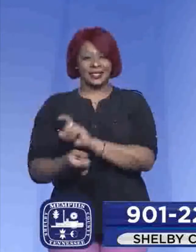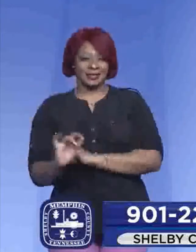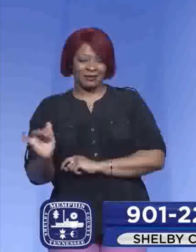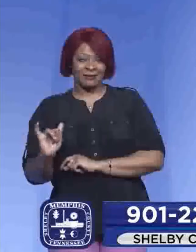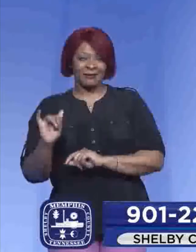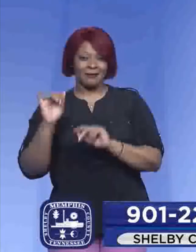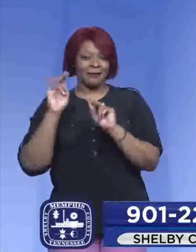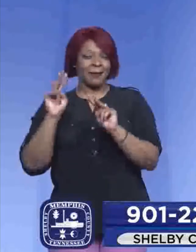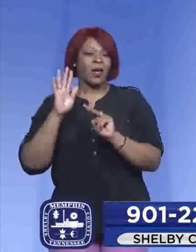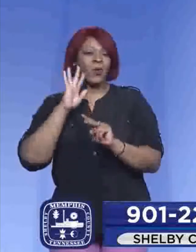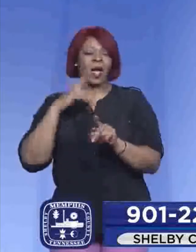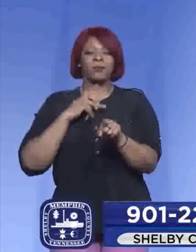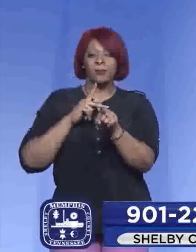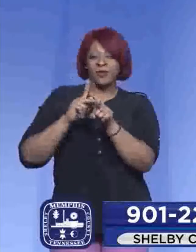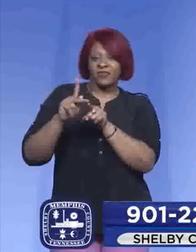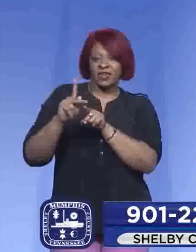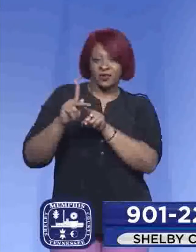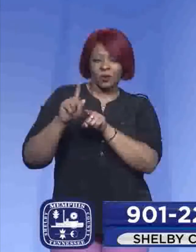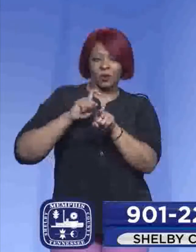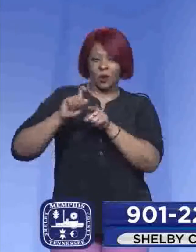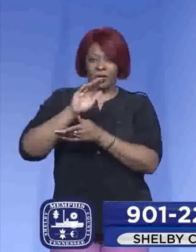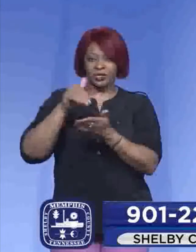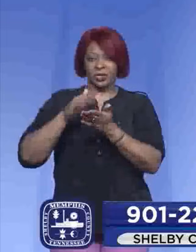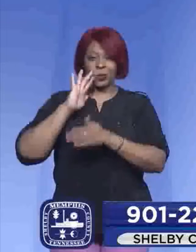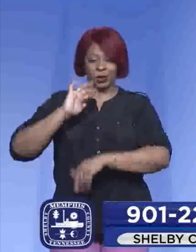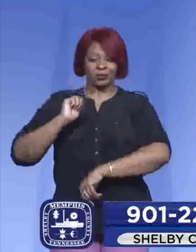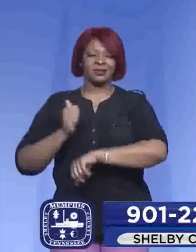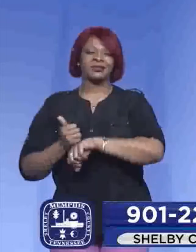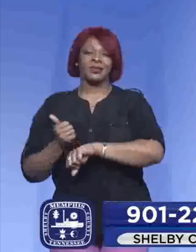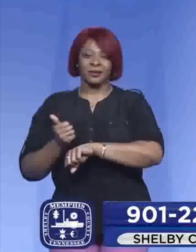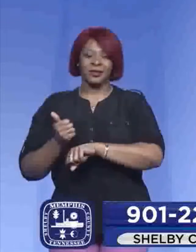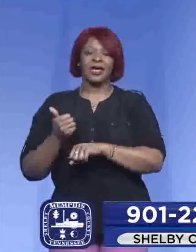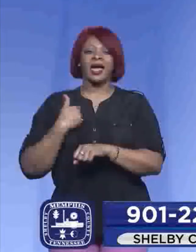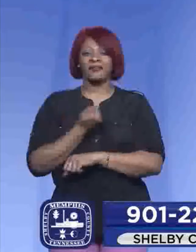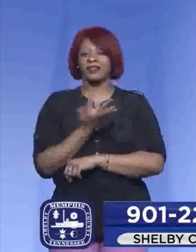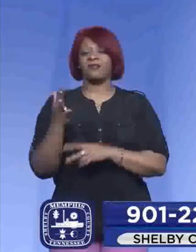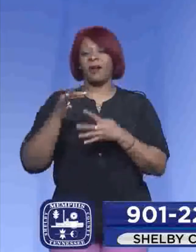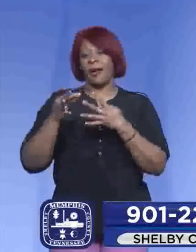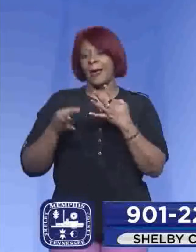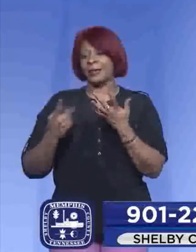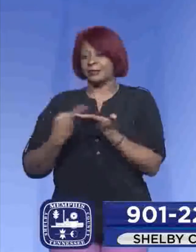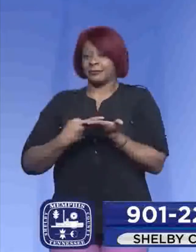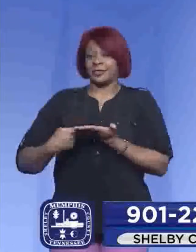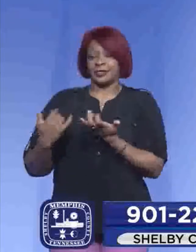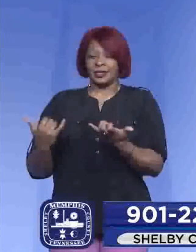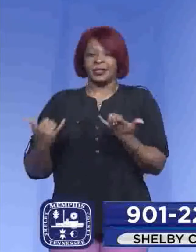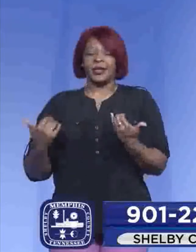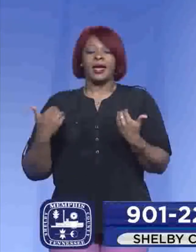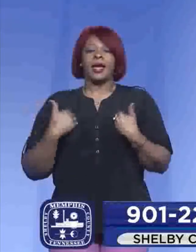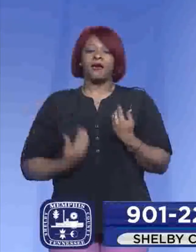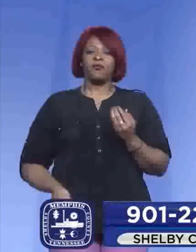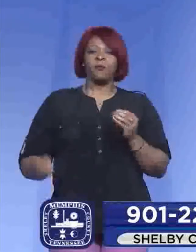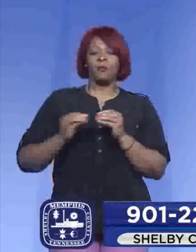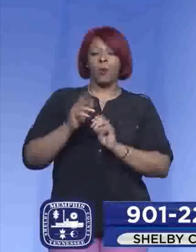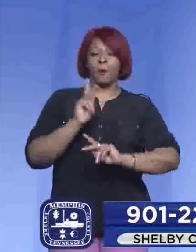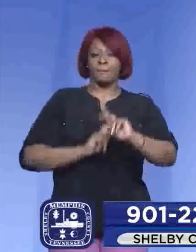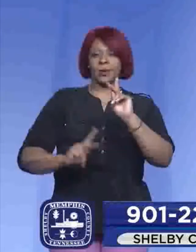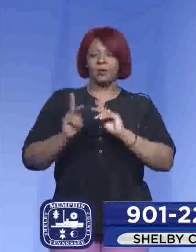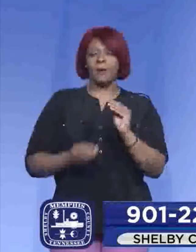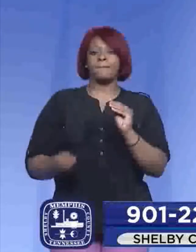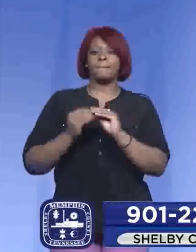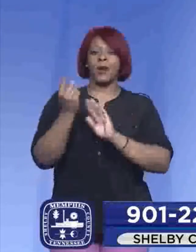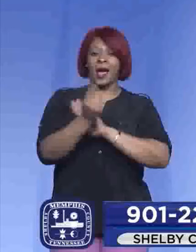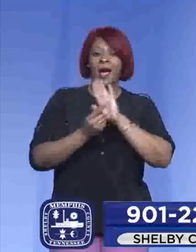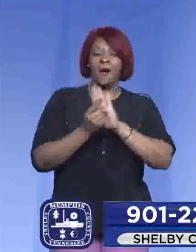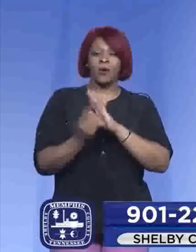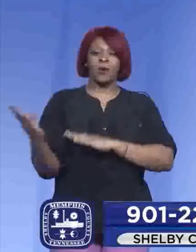there will be a professional call center that's brought on board. We're evaluating several options right now so that we can have more people, more hours